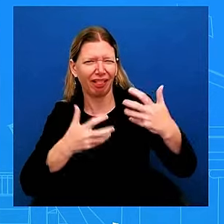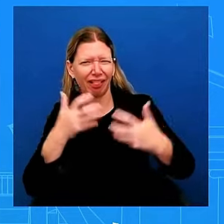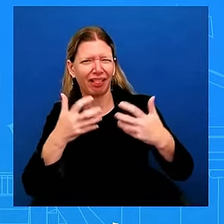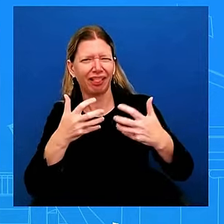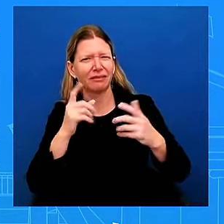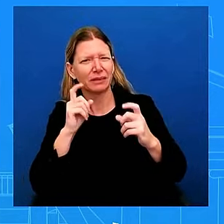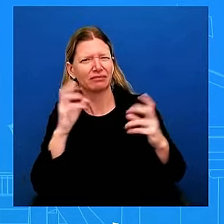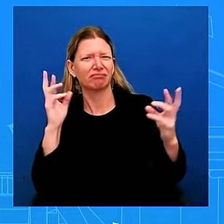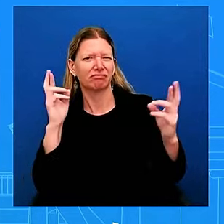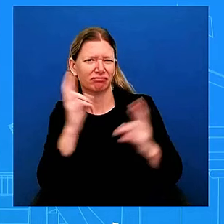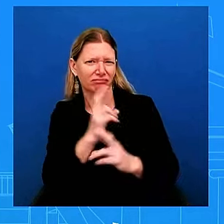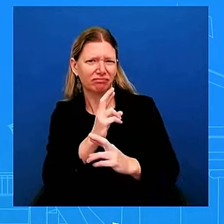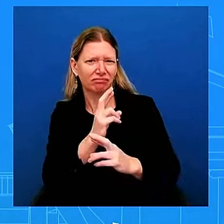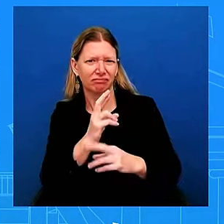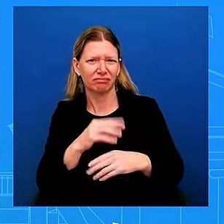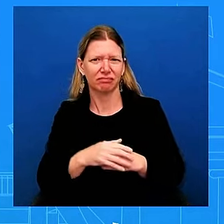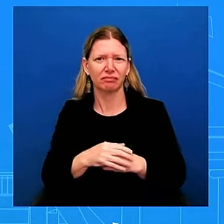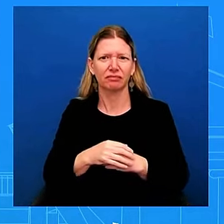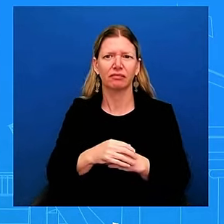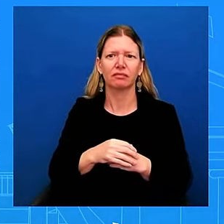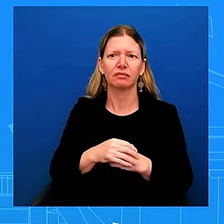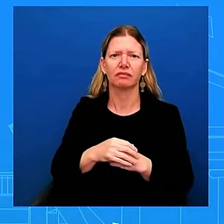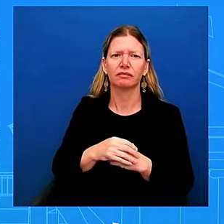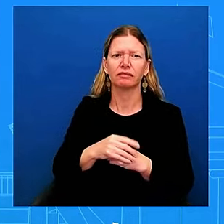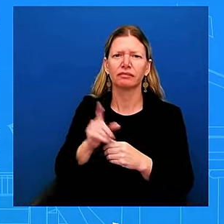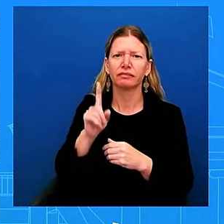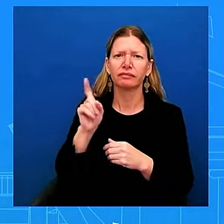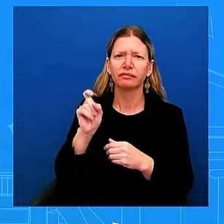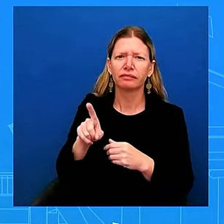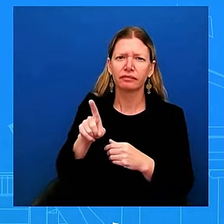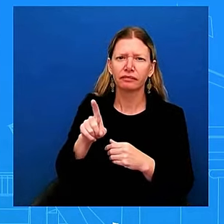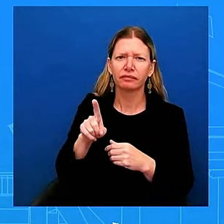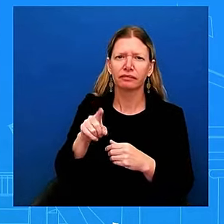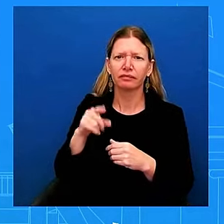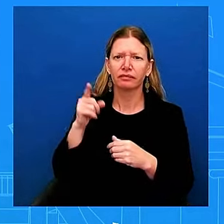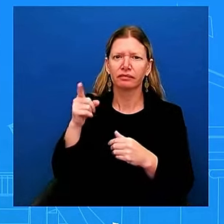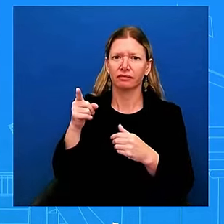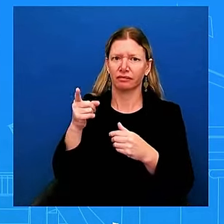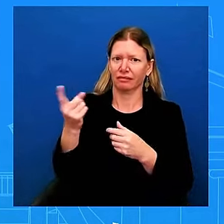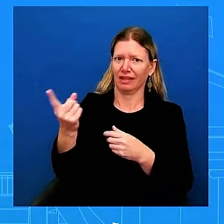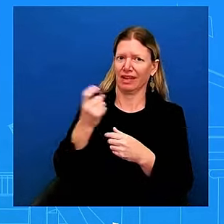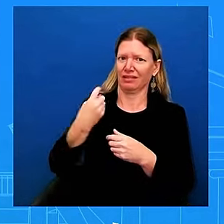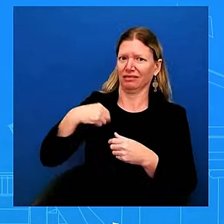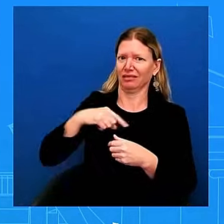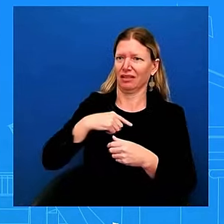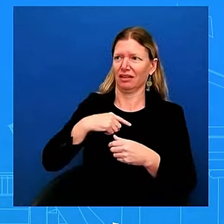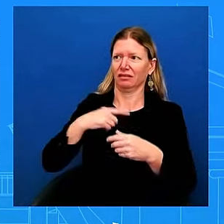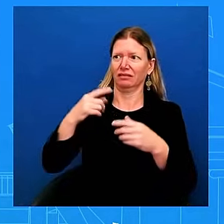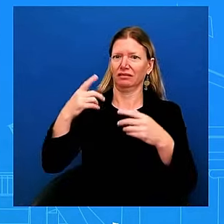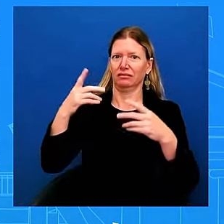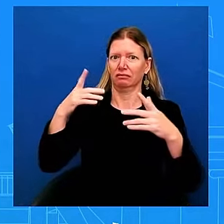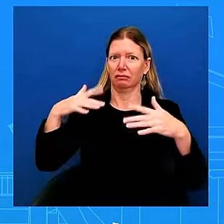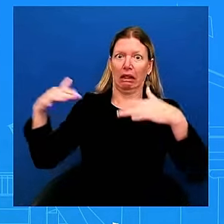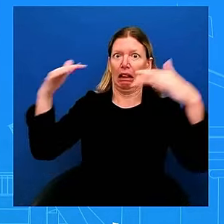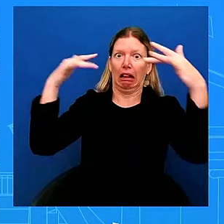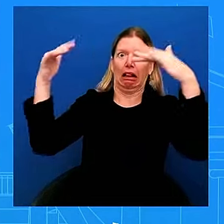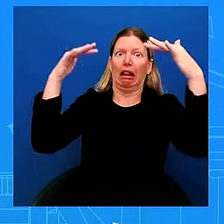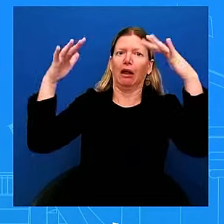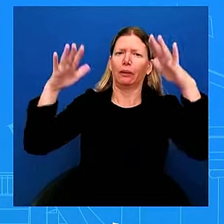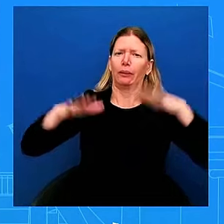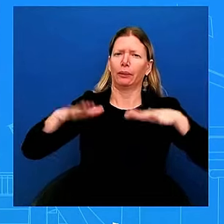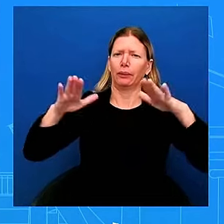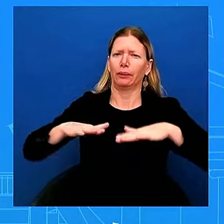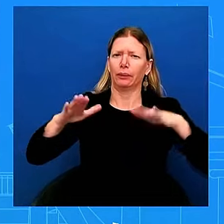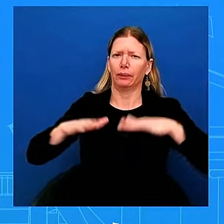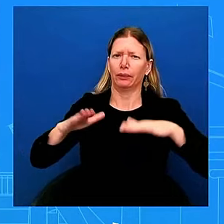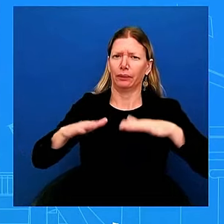temperature and have people consider the language that they use in order to dial back where we're at? So how are those